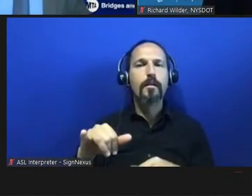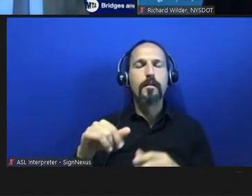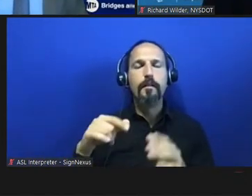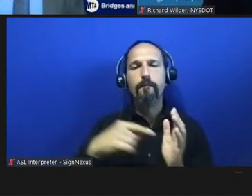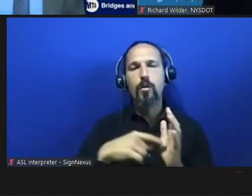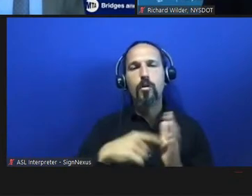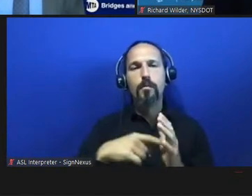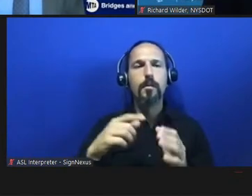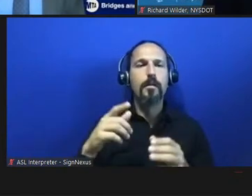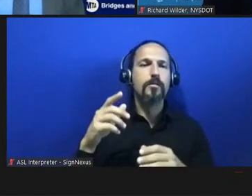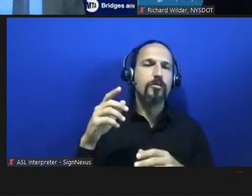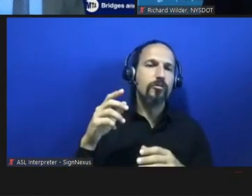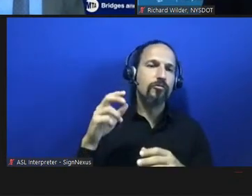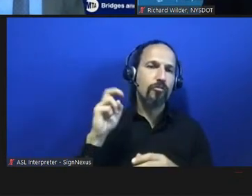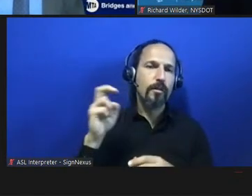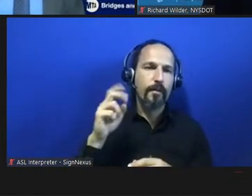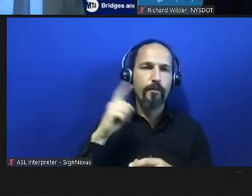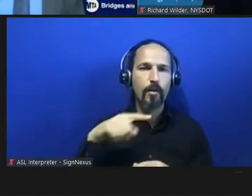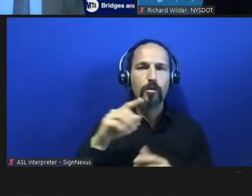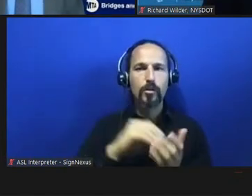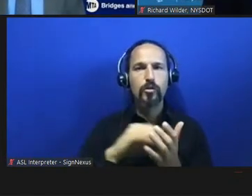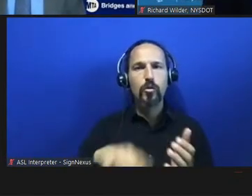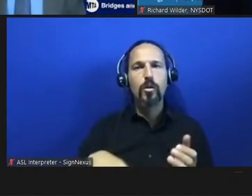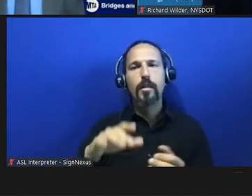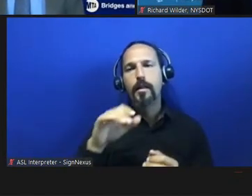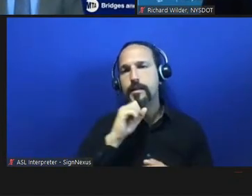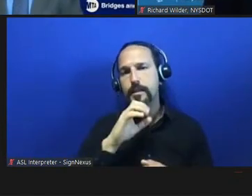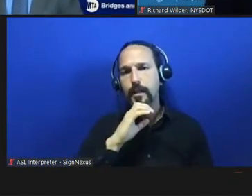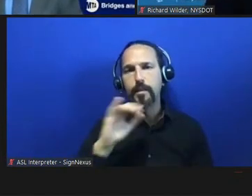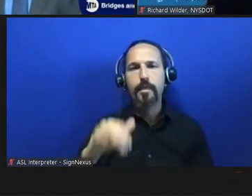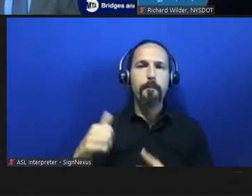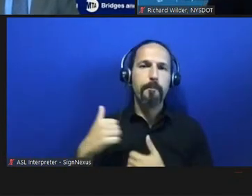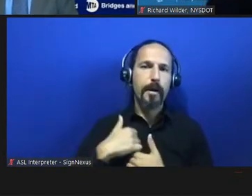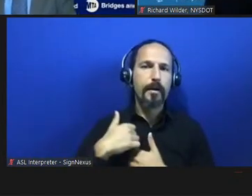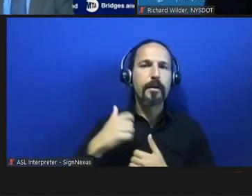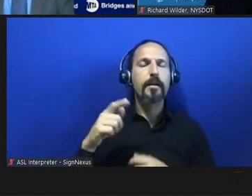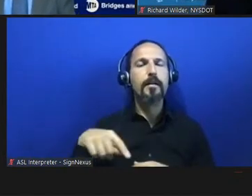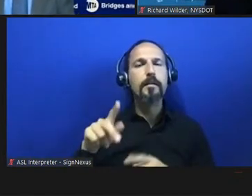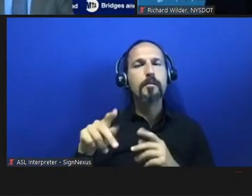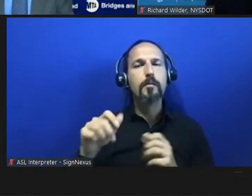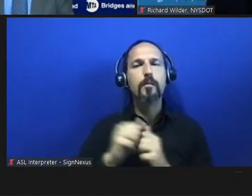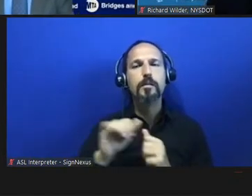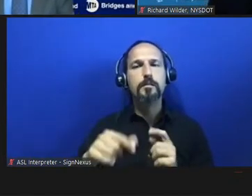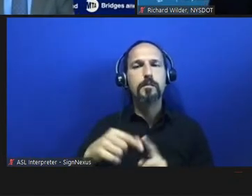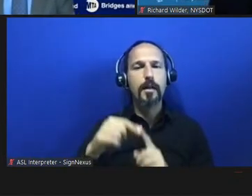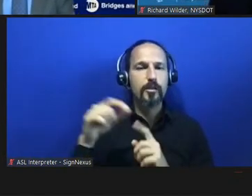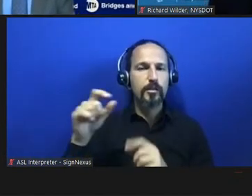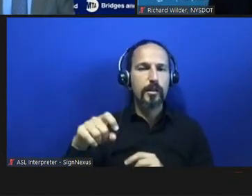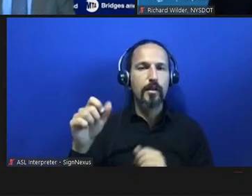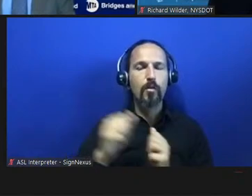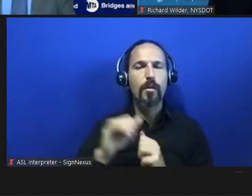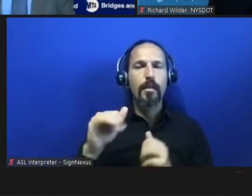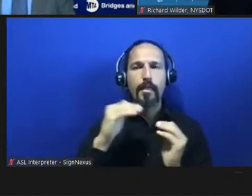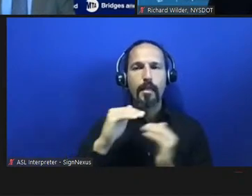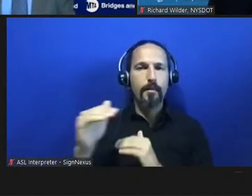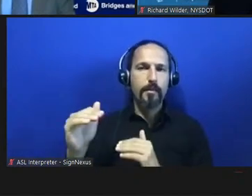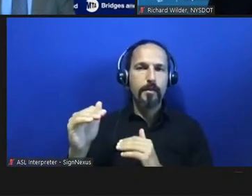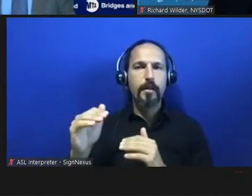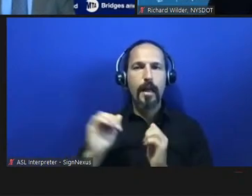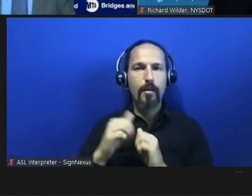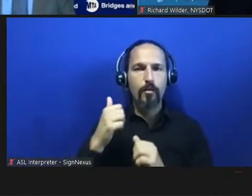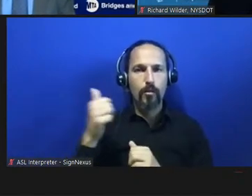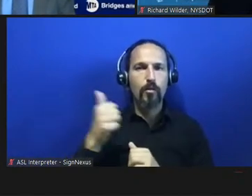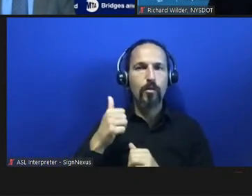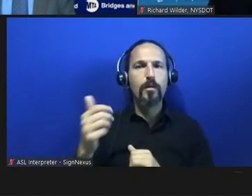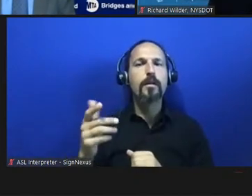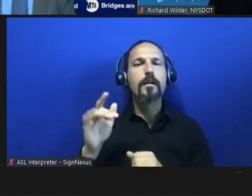transportation such as students the elderly the military individuals with special needs and others with limited means we're